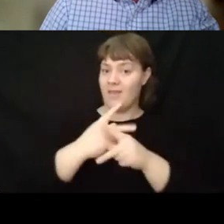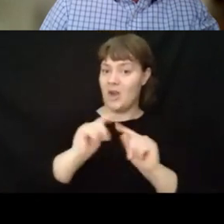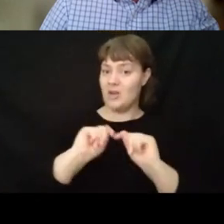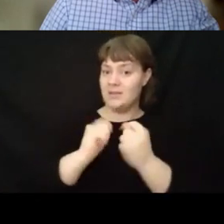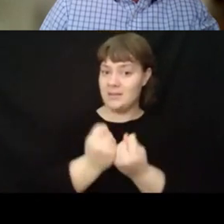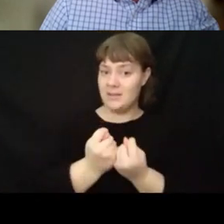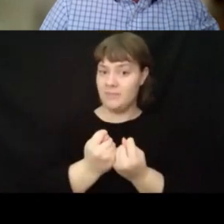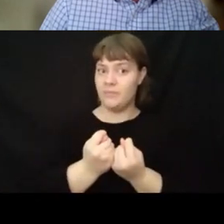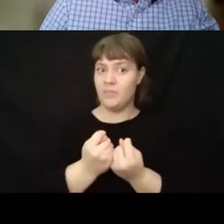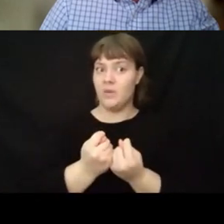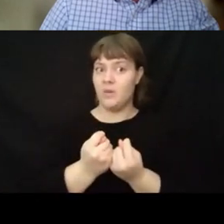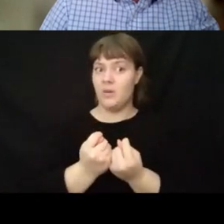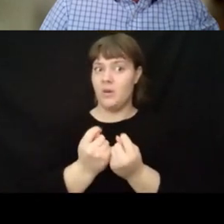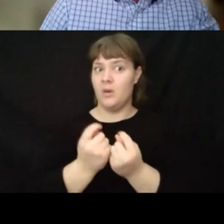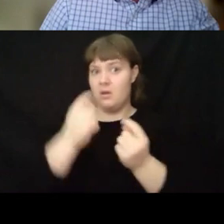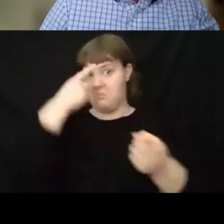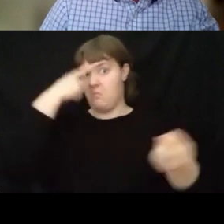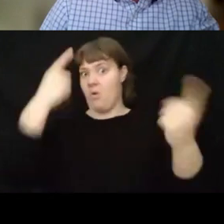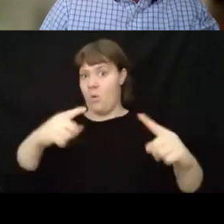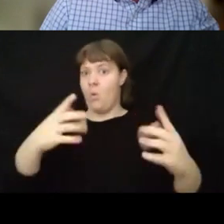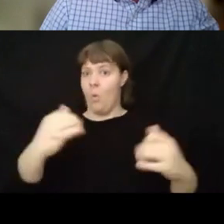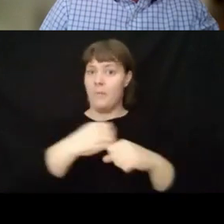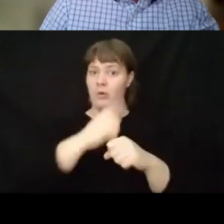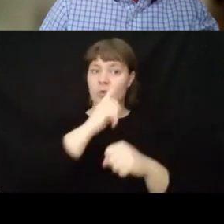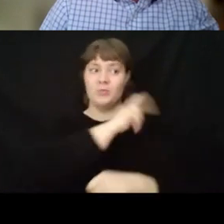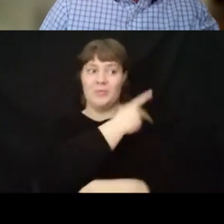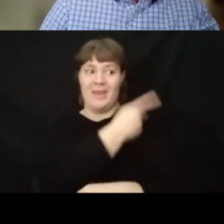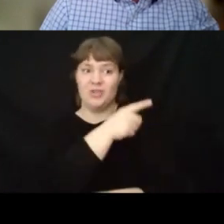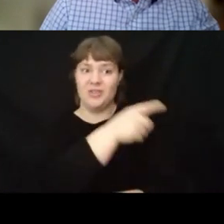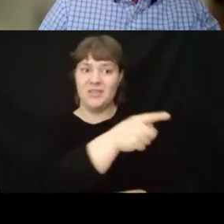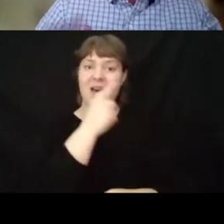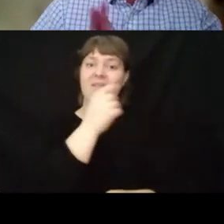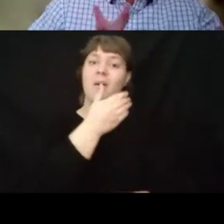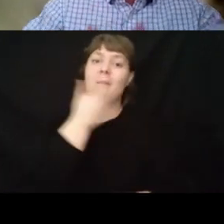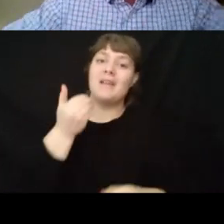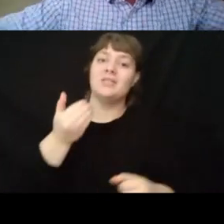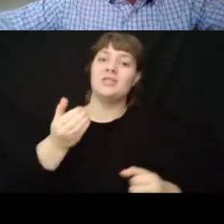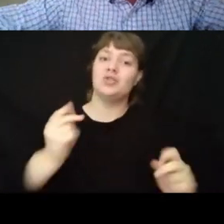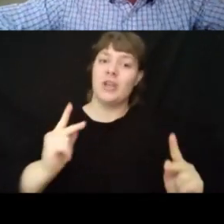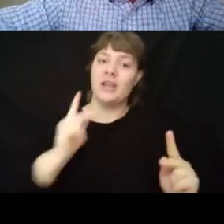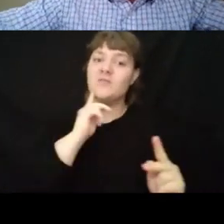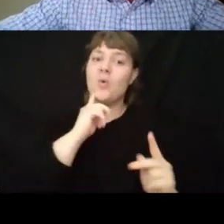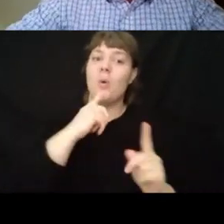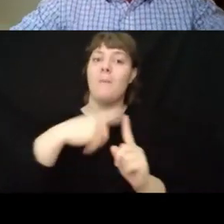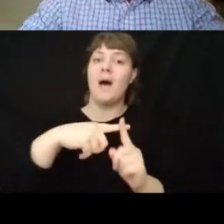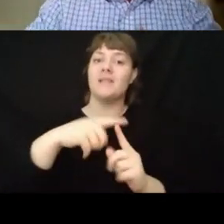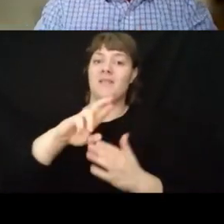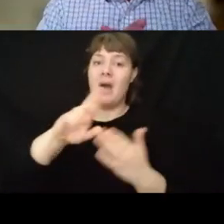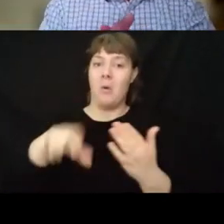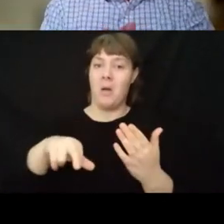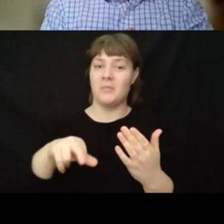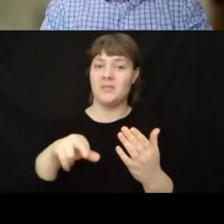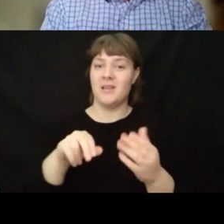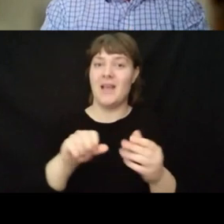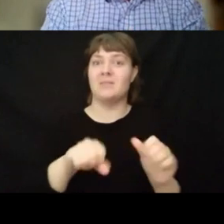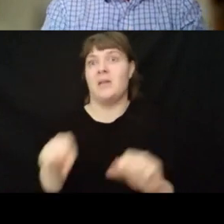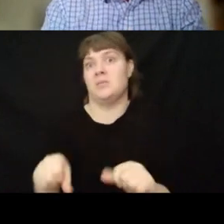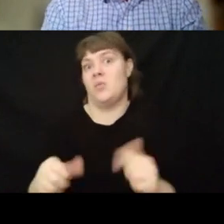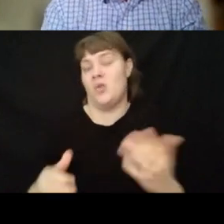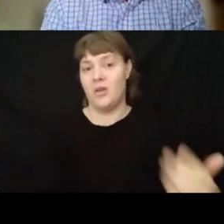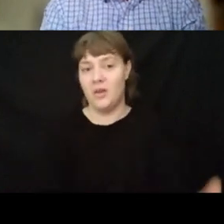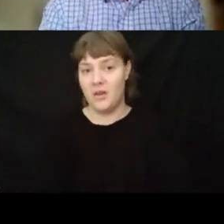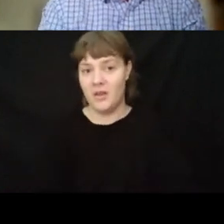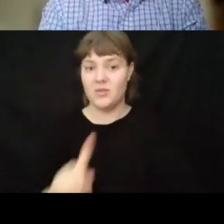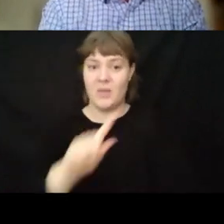sure our patients have the best chance for positive outcomes as possible. And so that